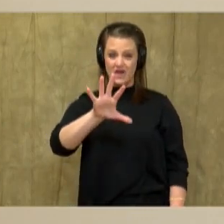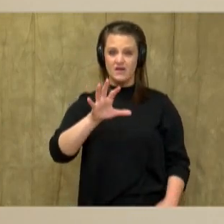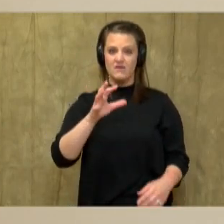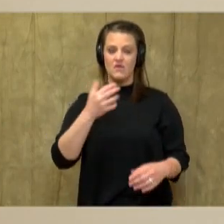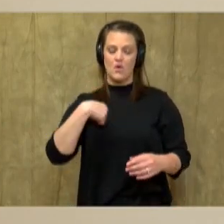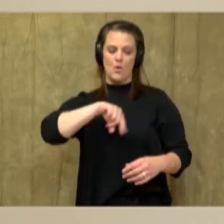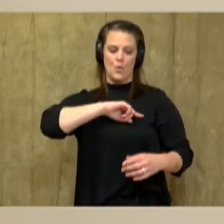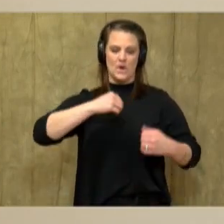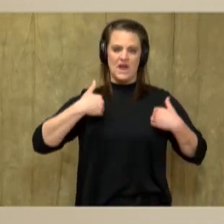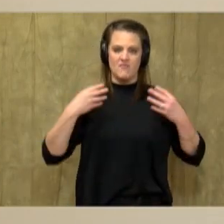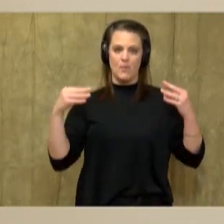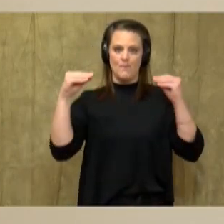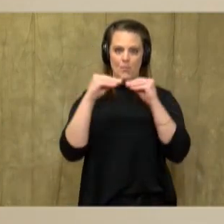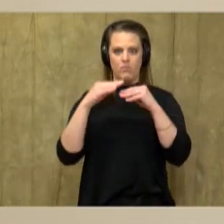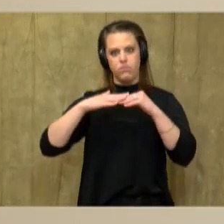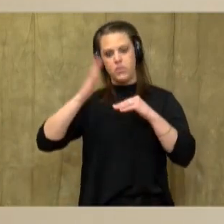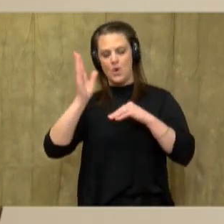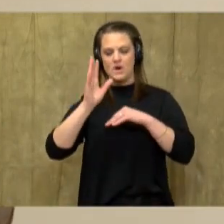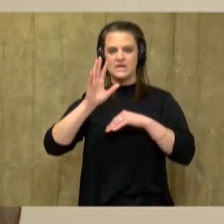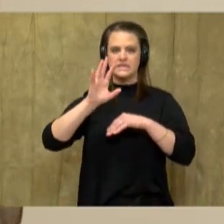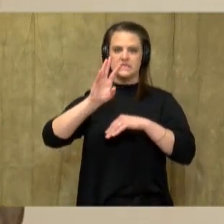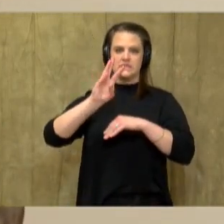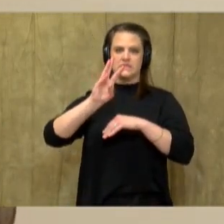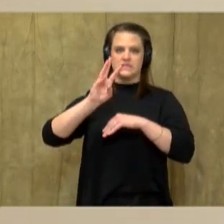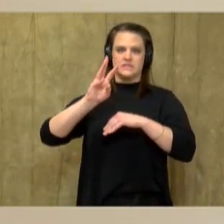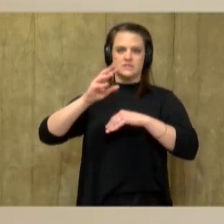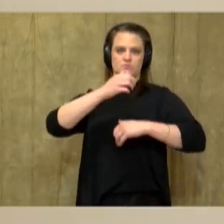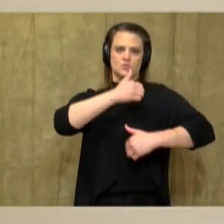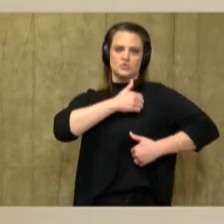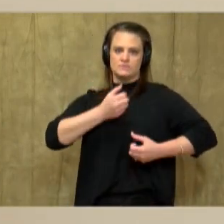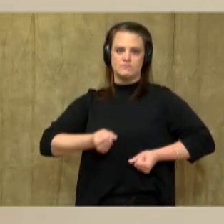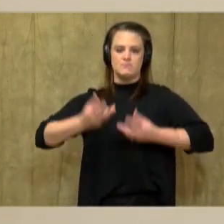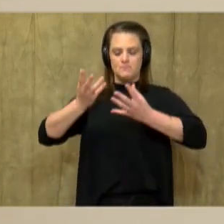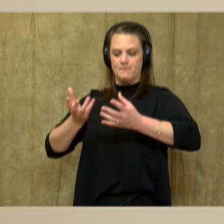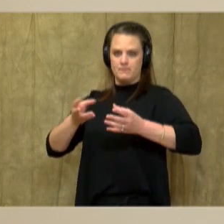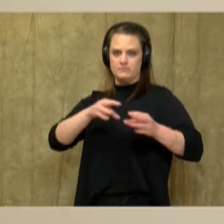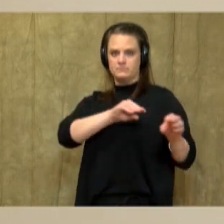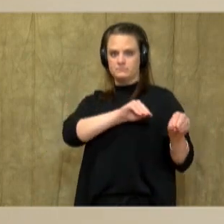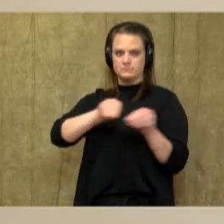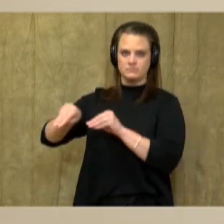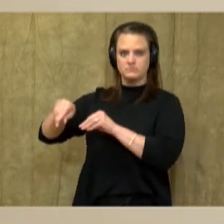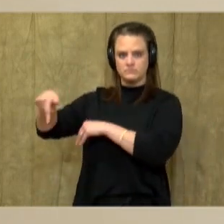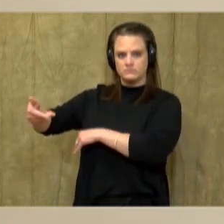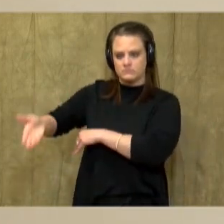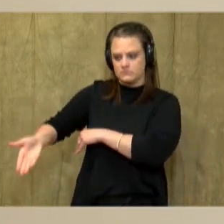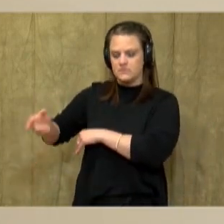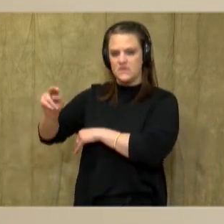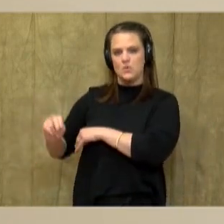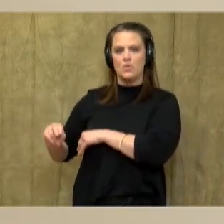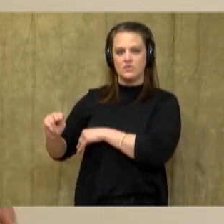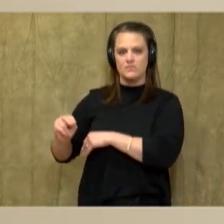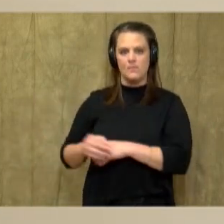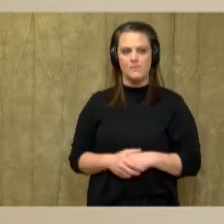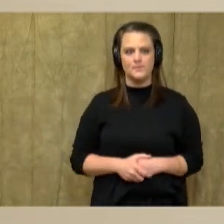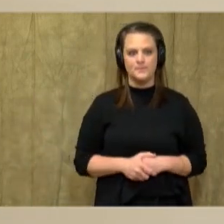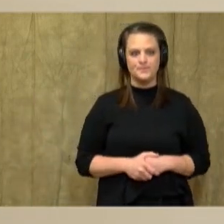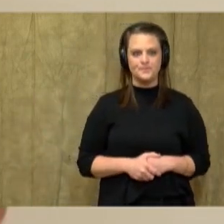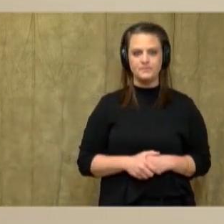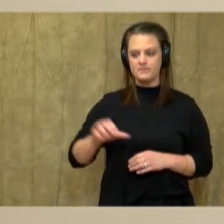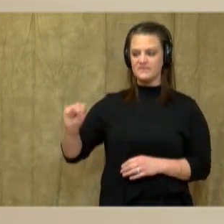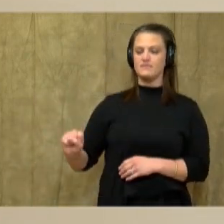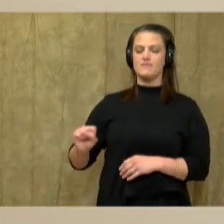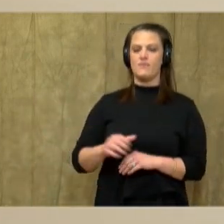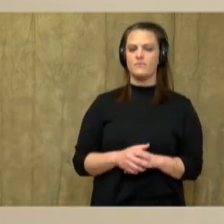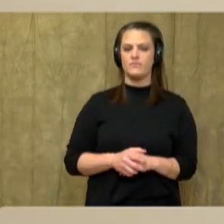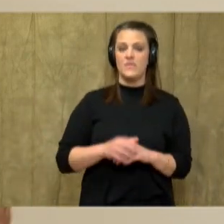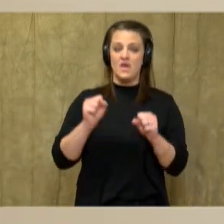U.S. troops on the ground in Vietnam. So again, with all of this, there's no declaration of war. There's